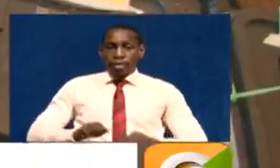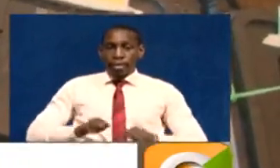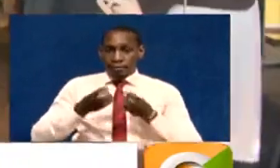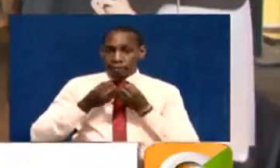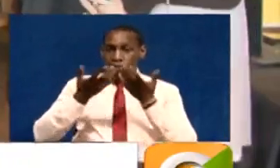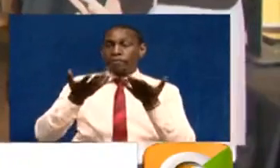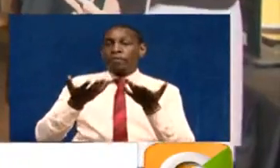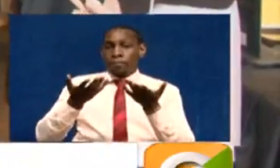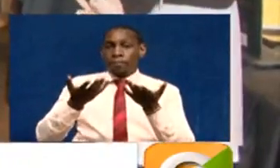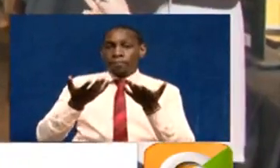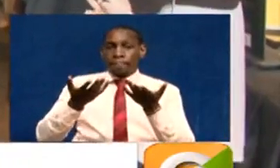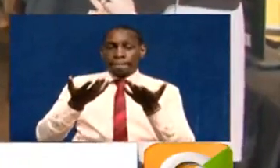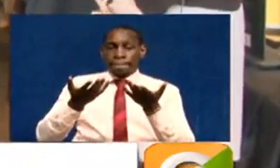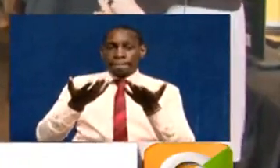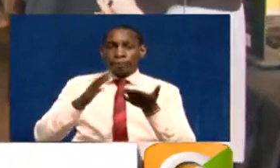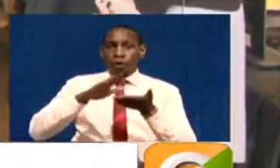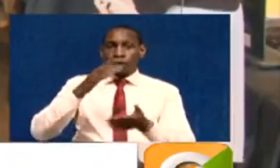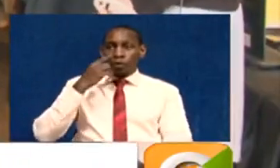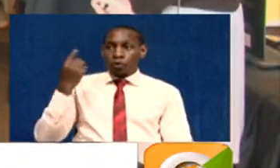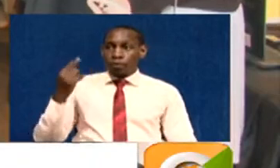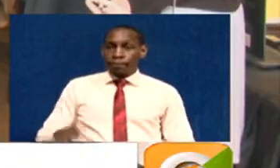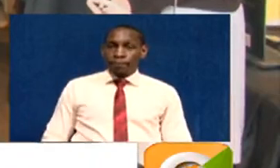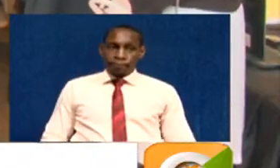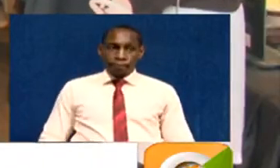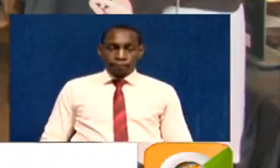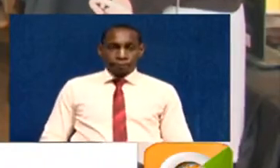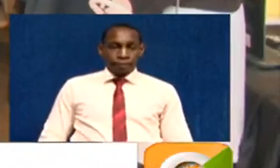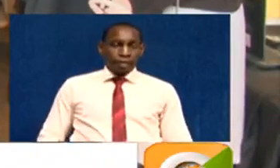an update on the very latest. Chimtai,